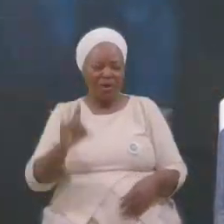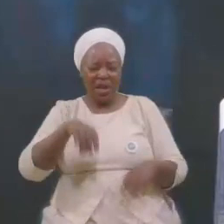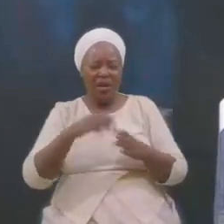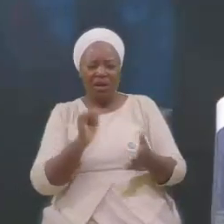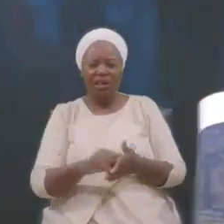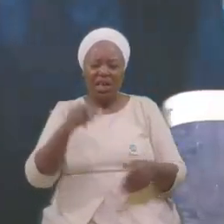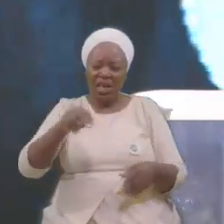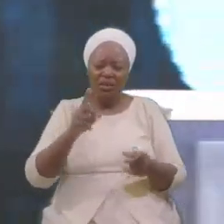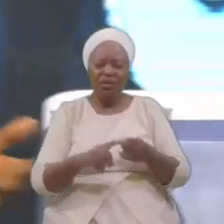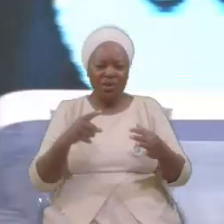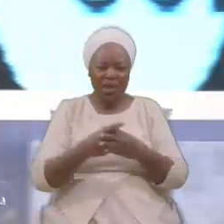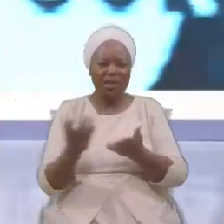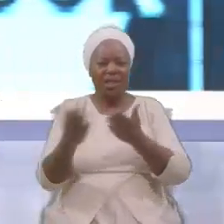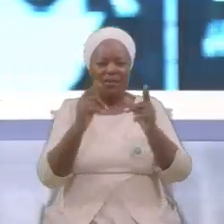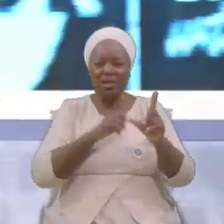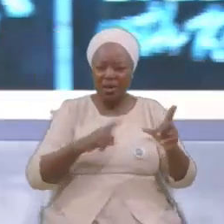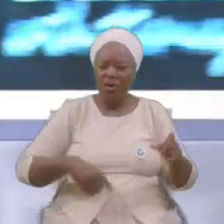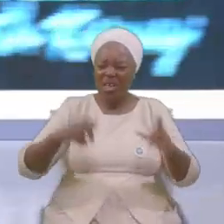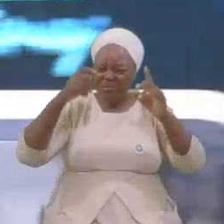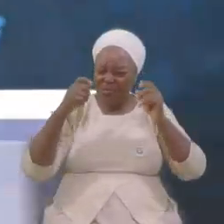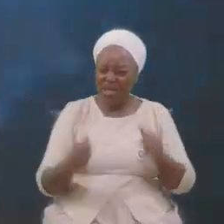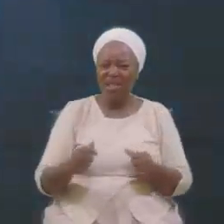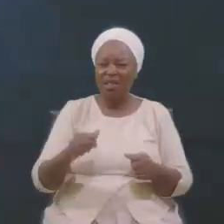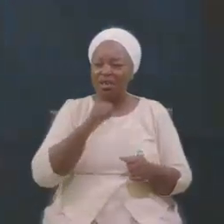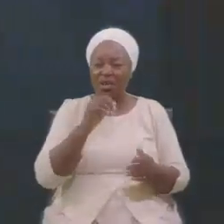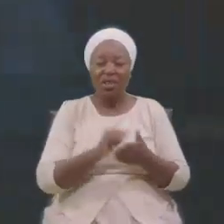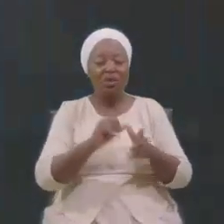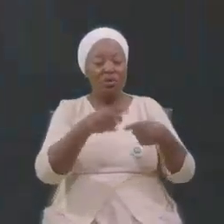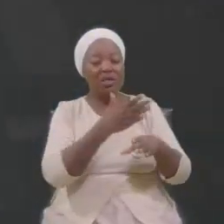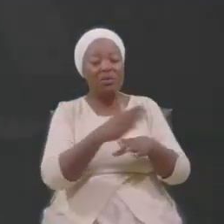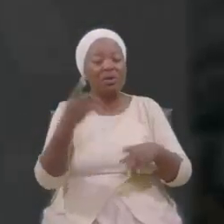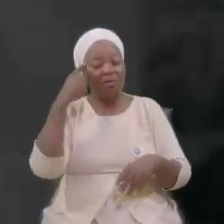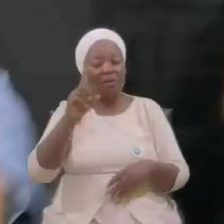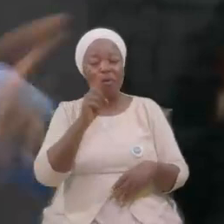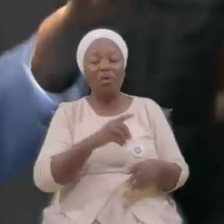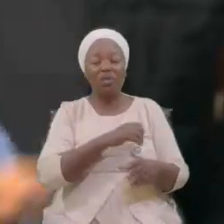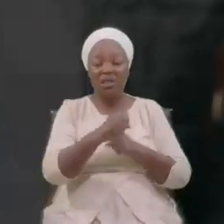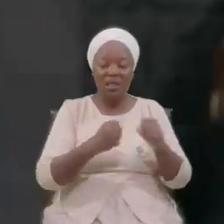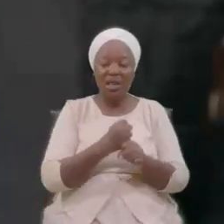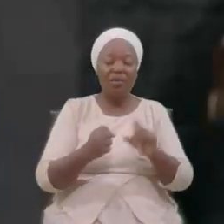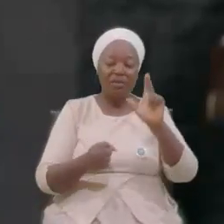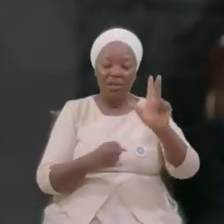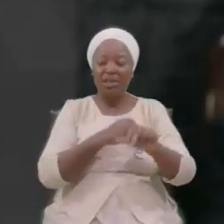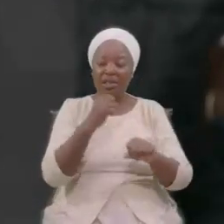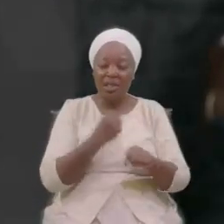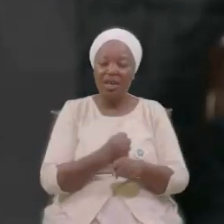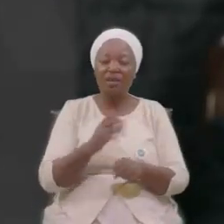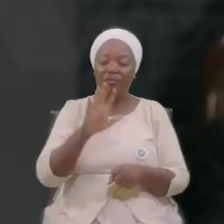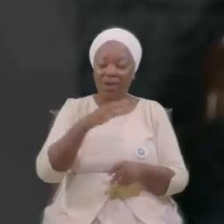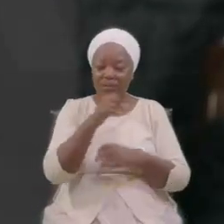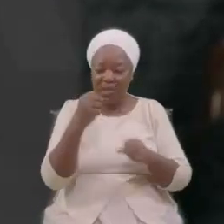immediately. Not that, you know, you wait for another year, you wait for 3 years, you wait for 5 years.